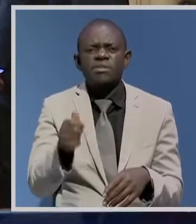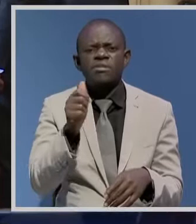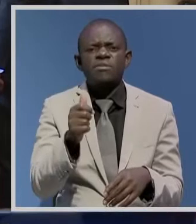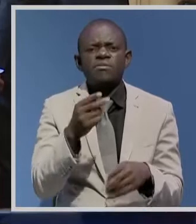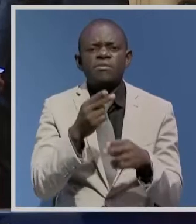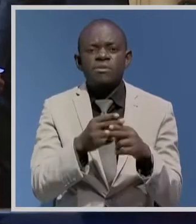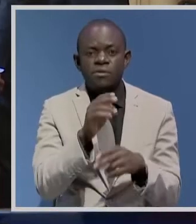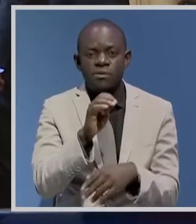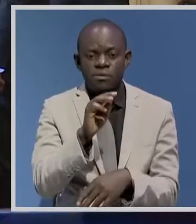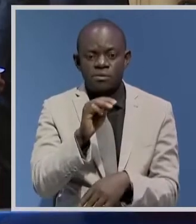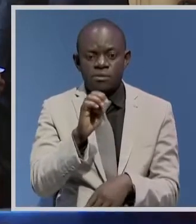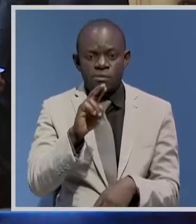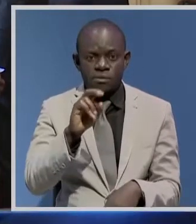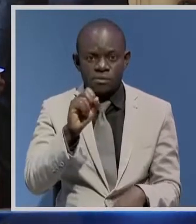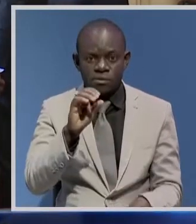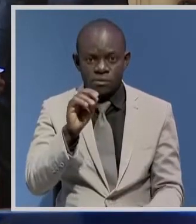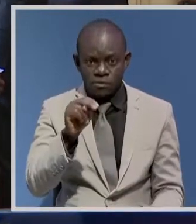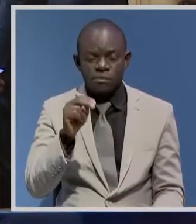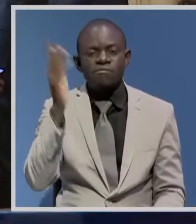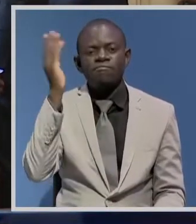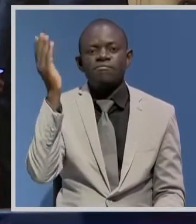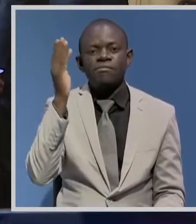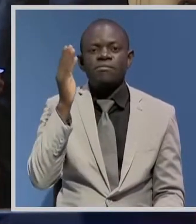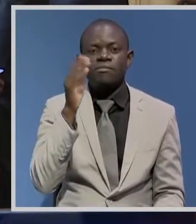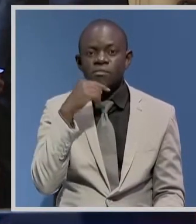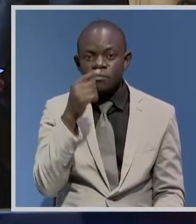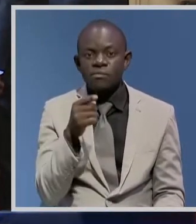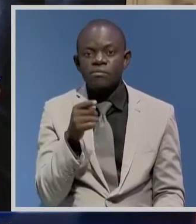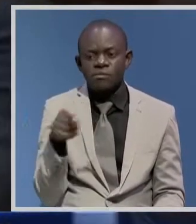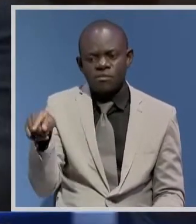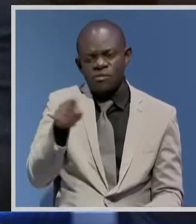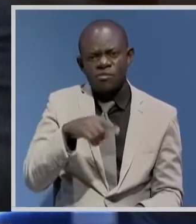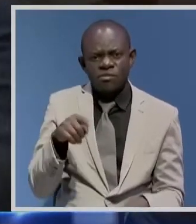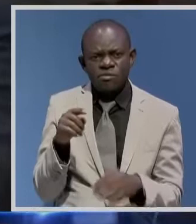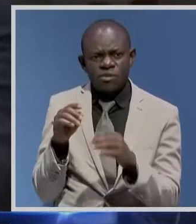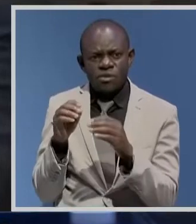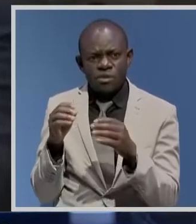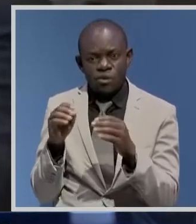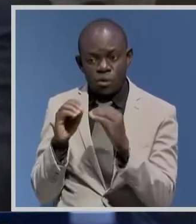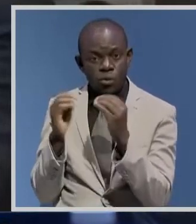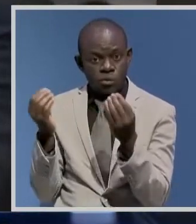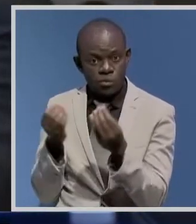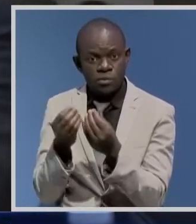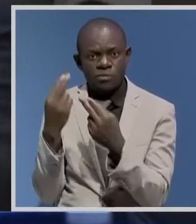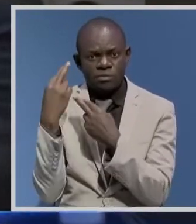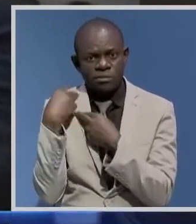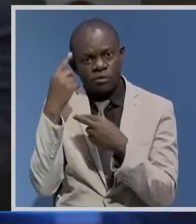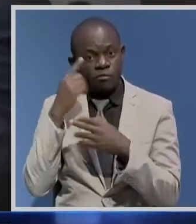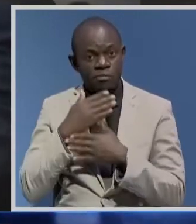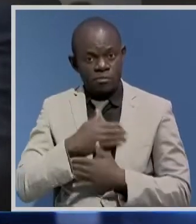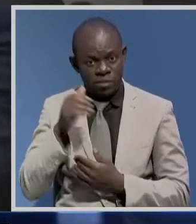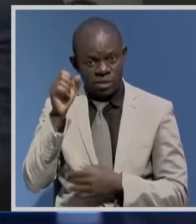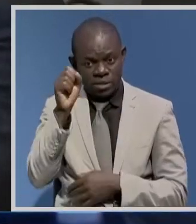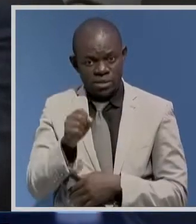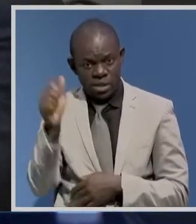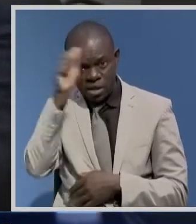Emerson Mnangagwa, said the organ is concerned with the continued conflicts in Kivu and other parts of the